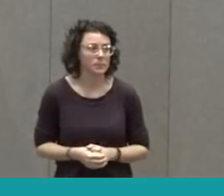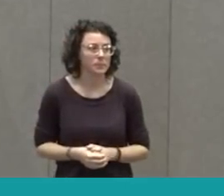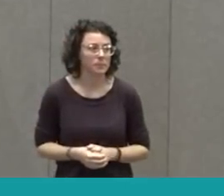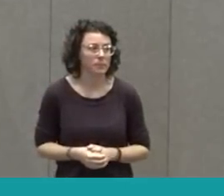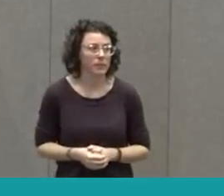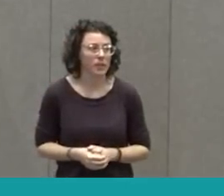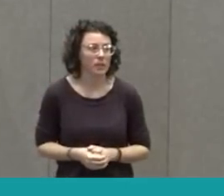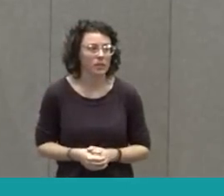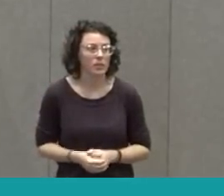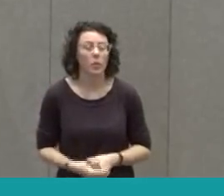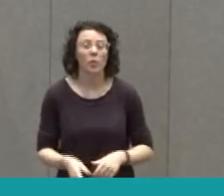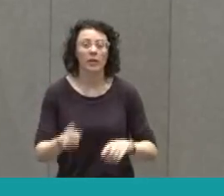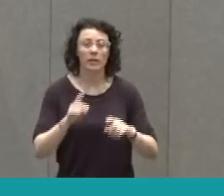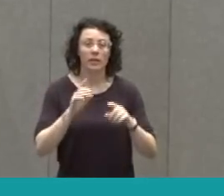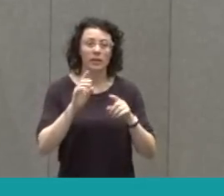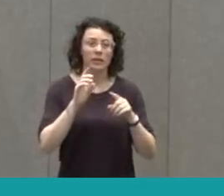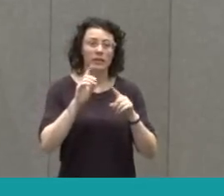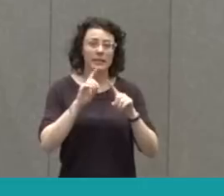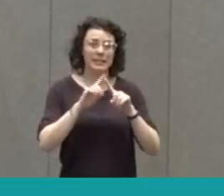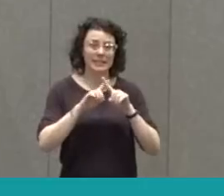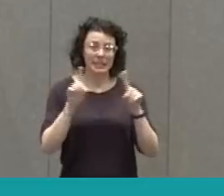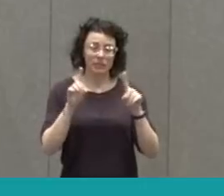that represent